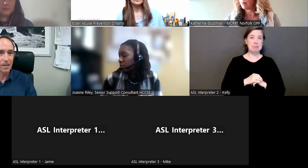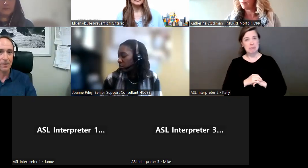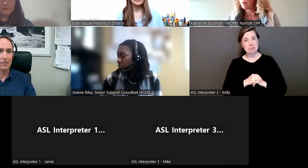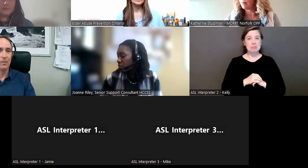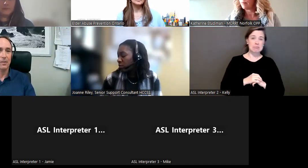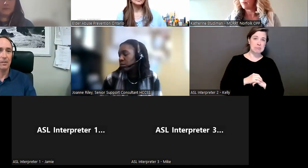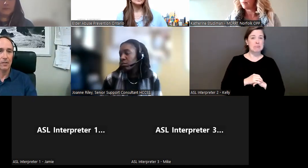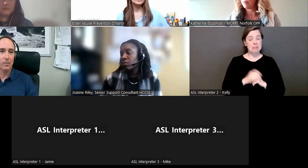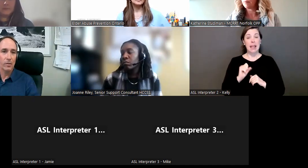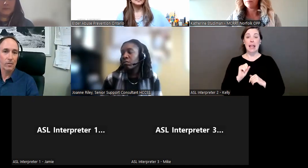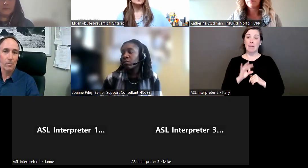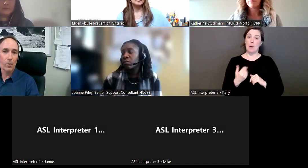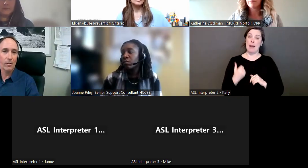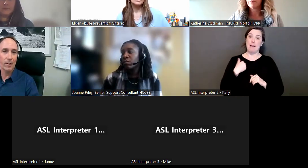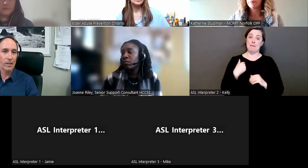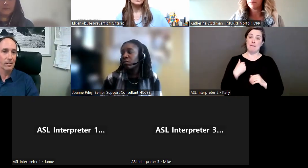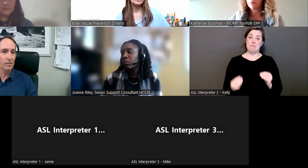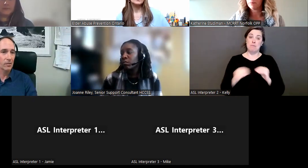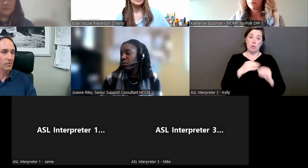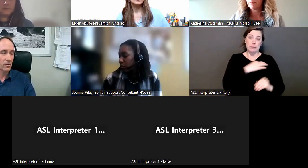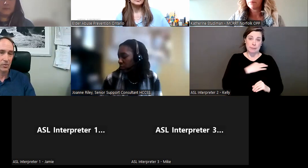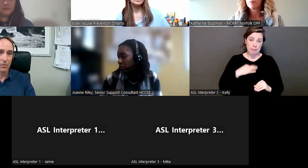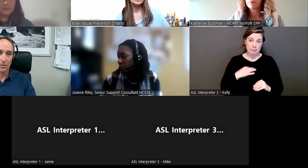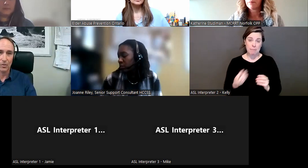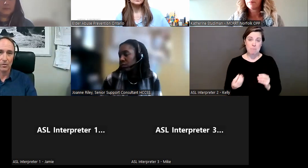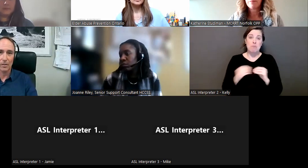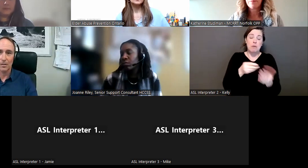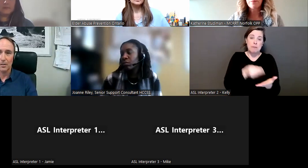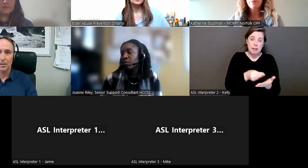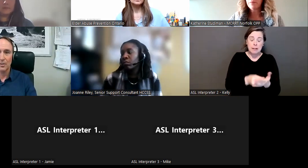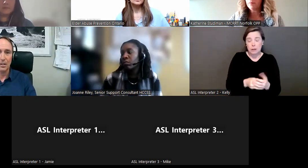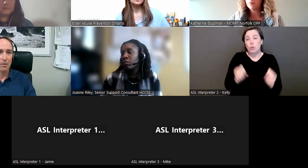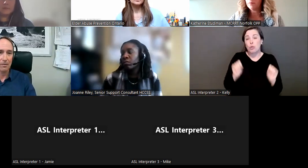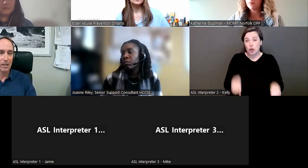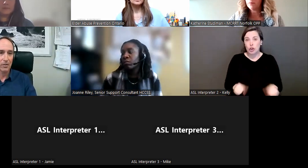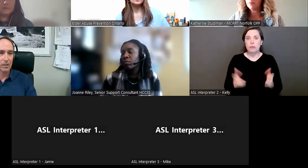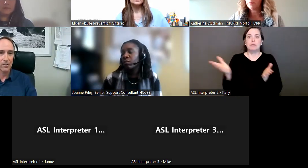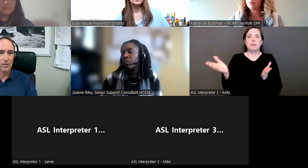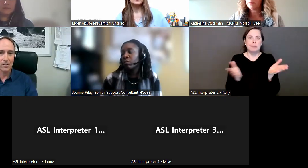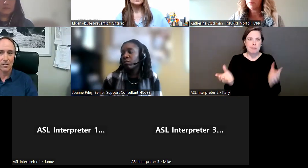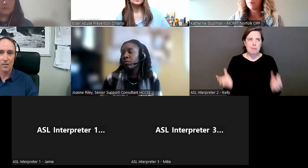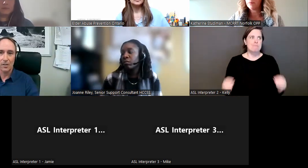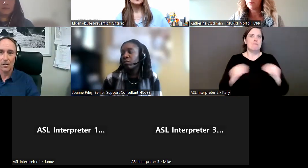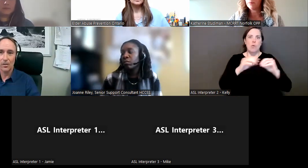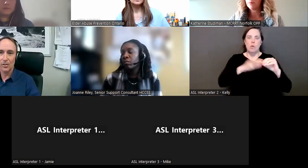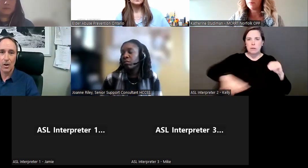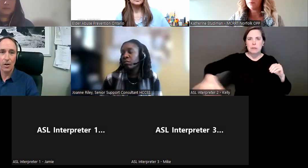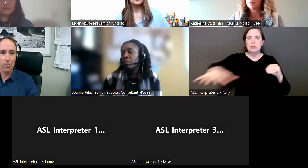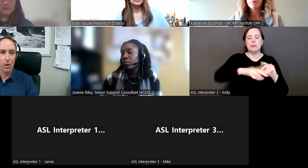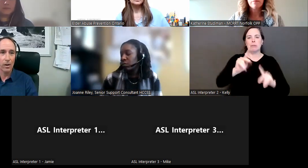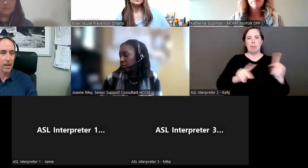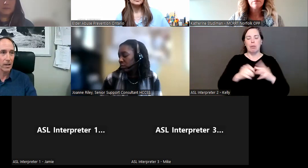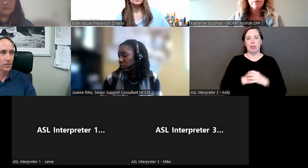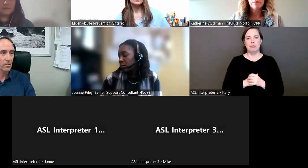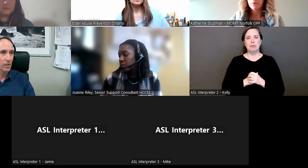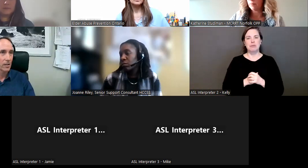more effective with more funding to sort of serve a geographic areas as large as